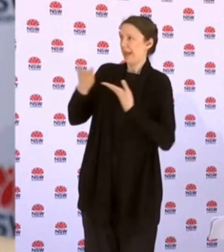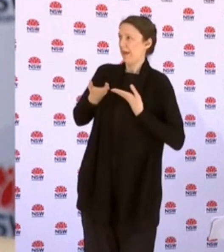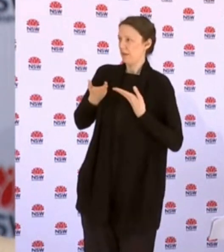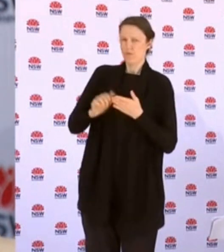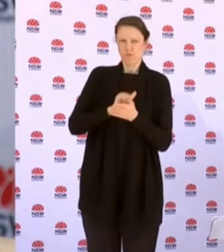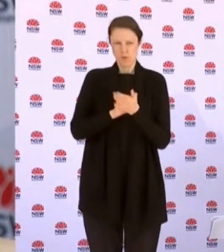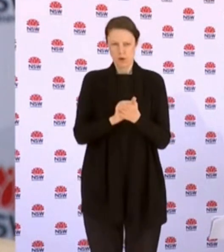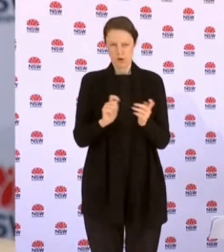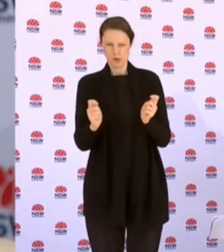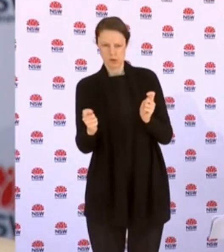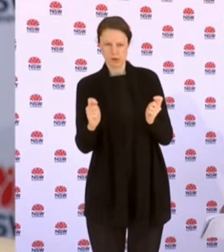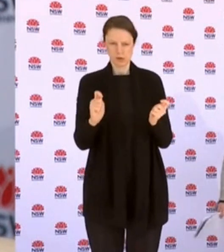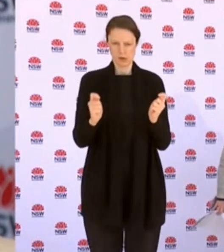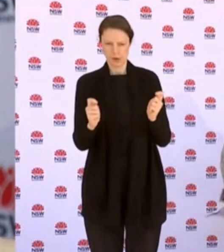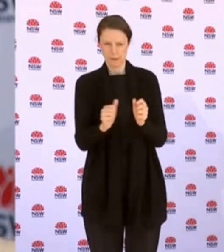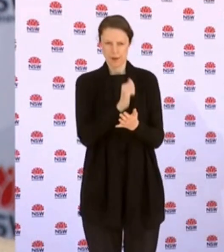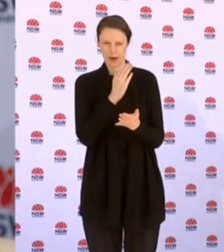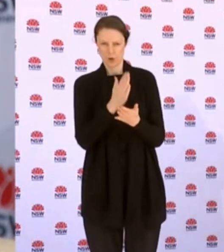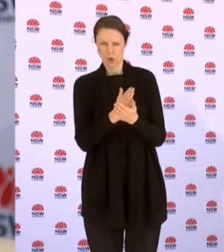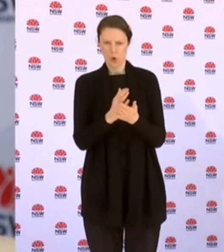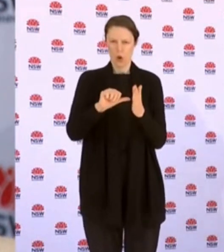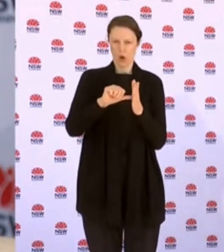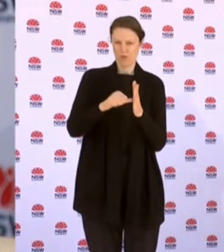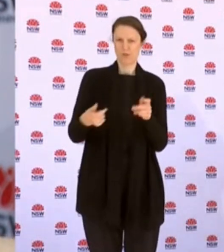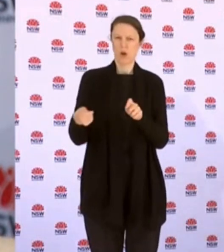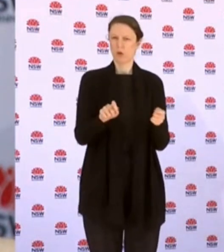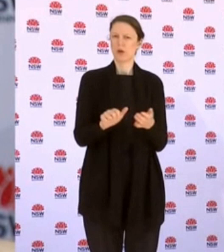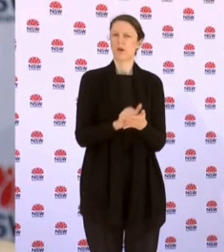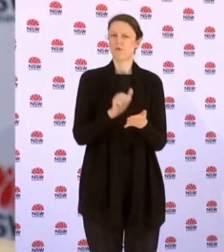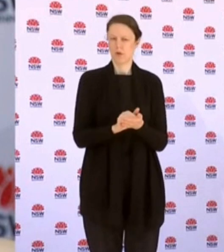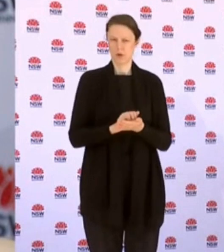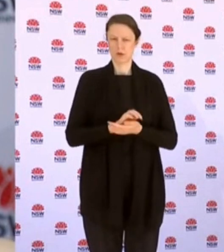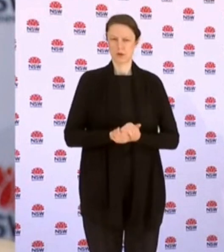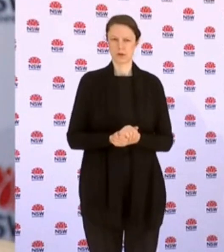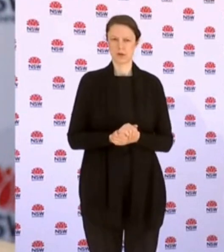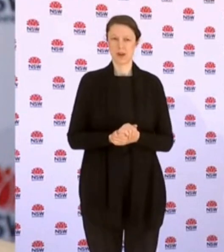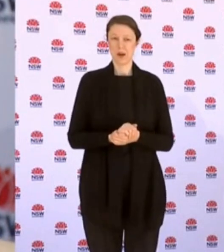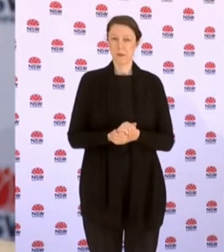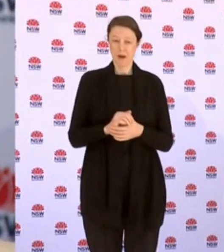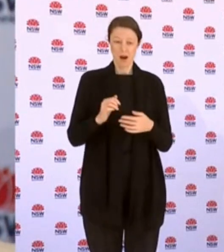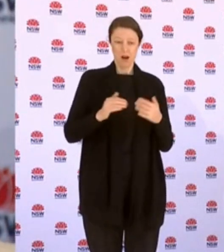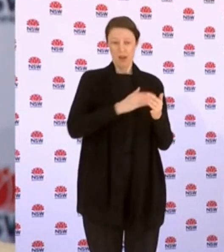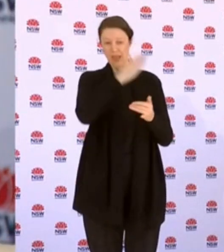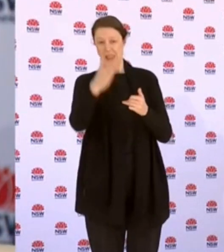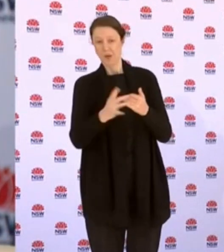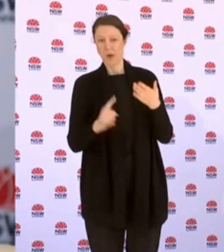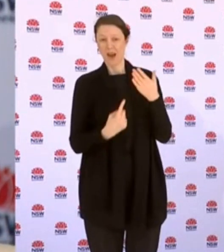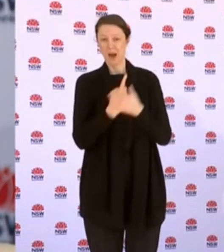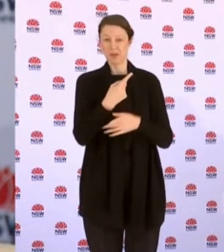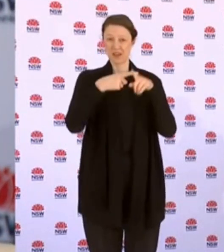and a huge part of the result, depends on all of our actions. People are responding, people are staying home, people